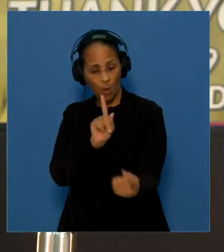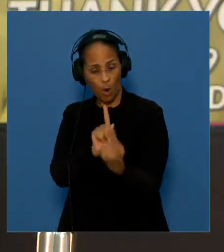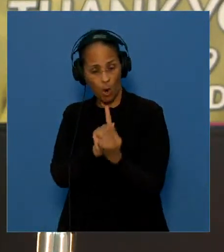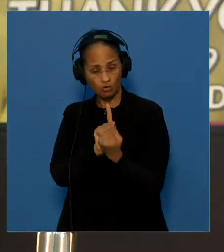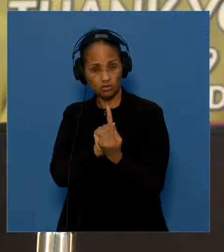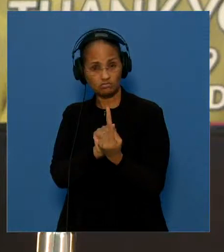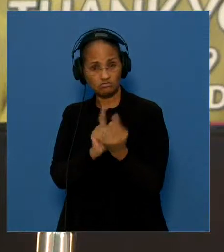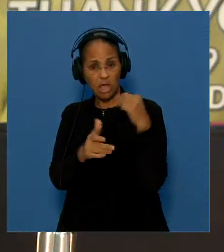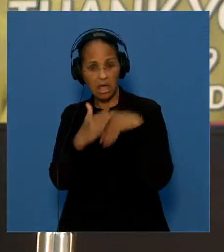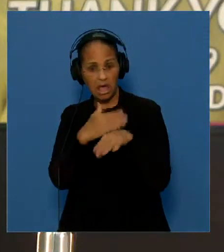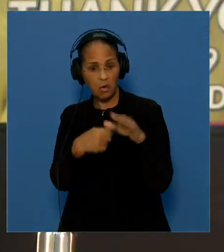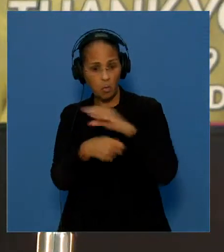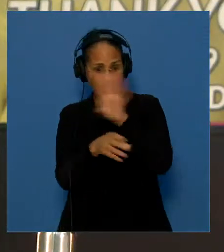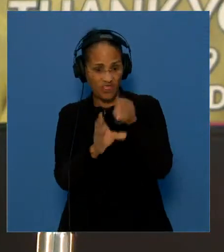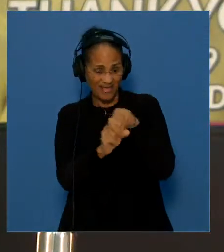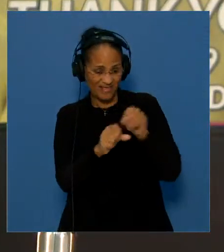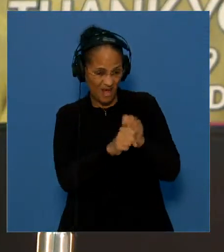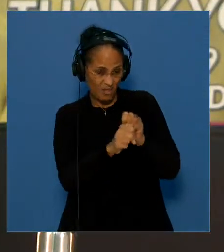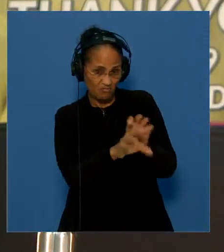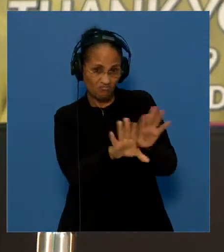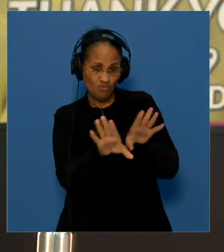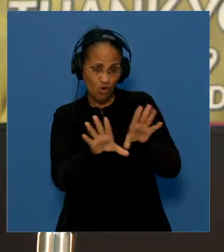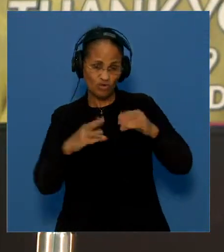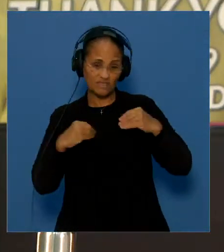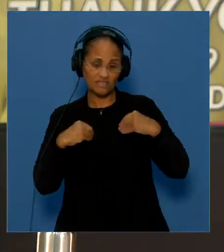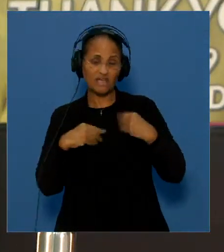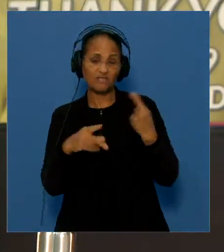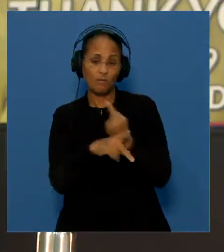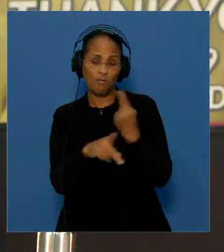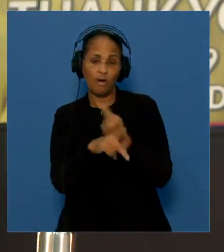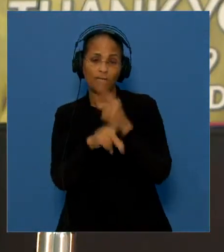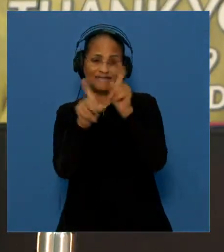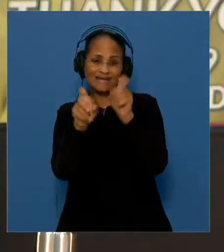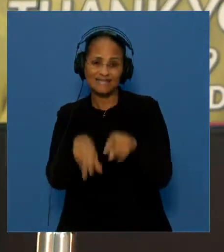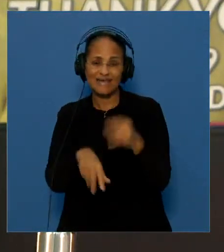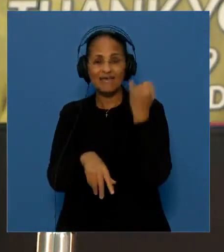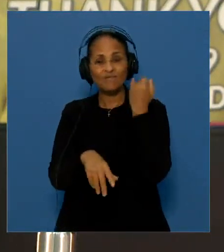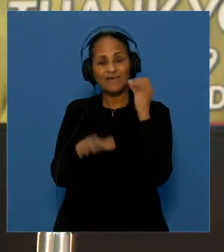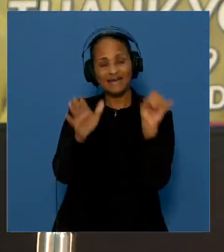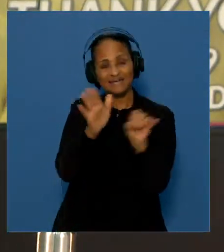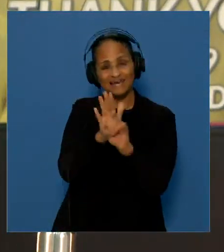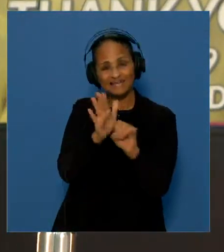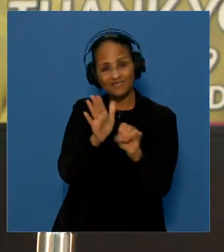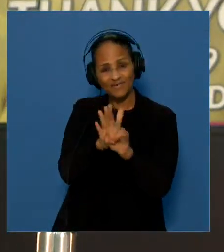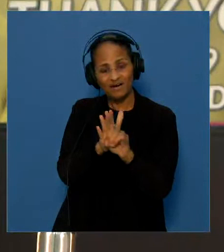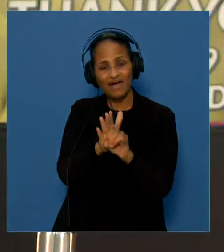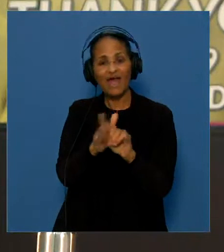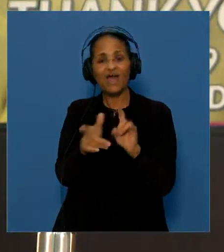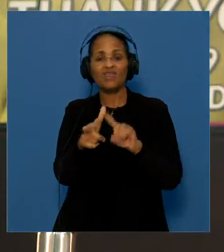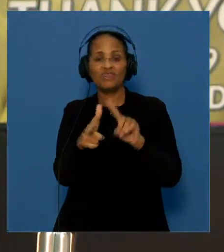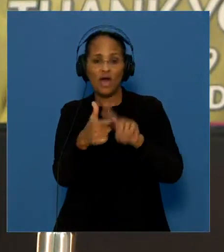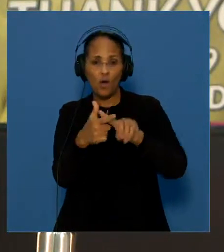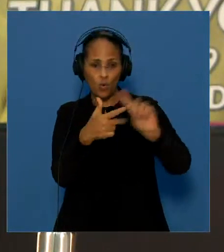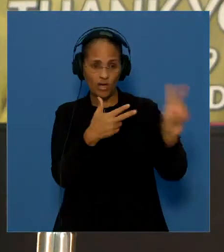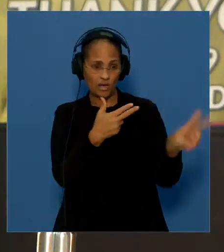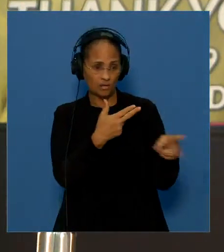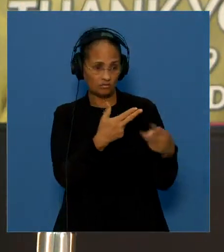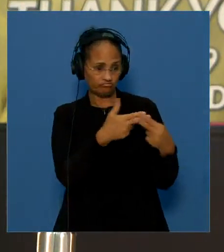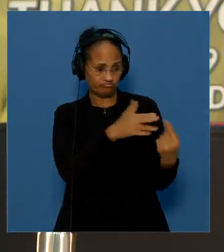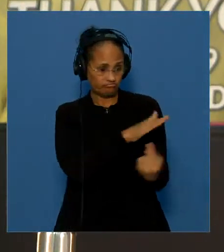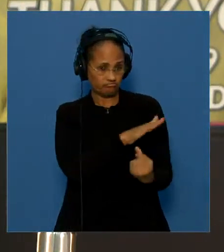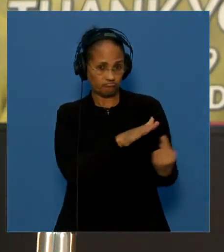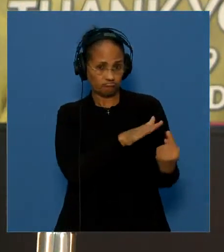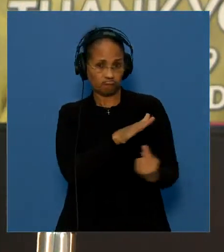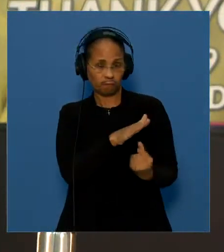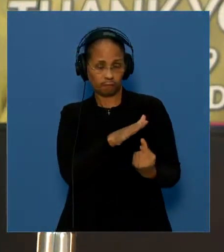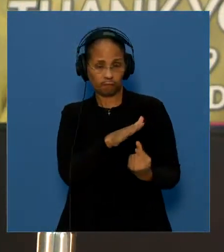contacts in those outbreak situations receive the proper testing, because if we can identify COVID, we can isolate and help to deter the